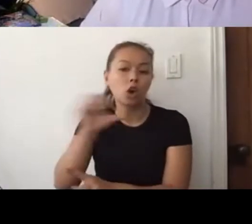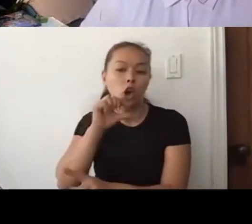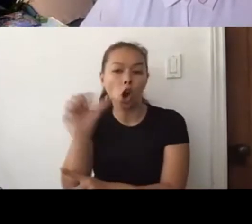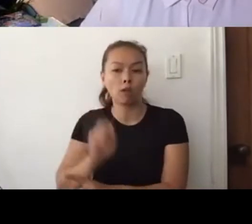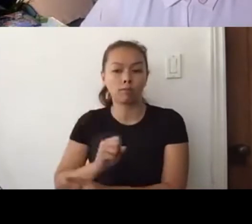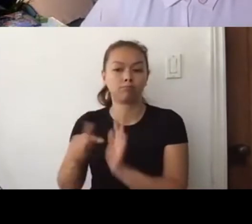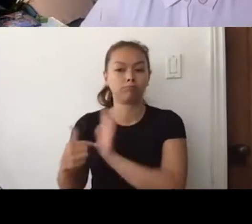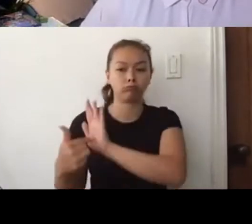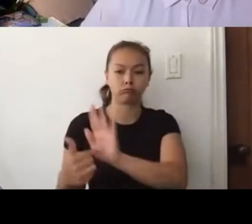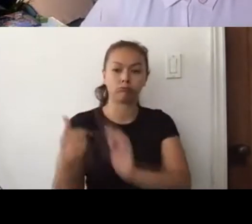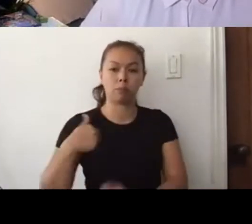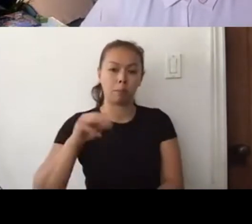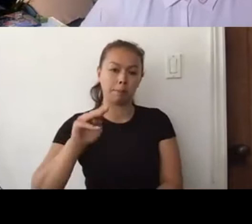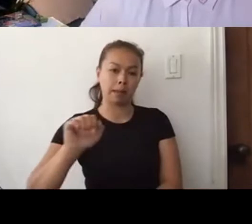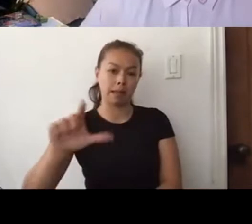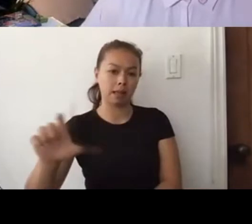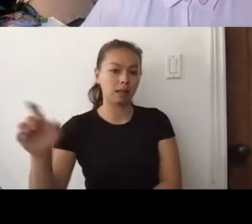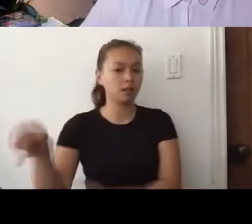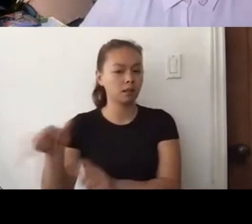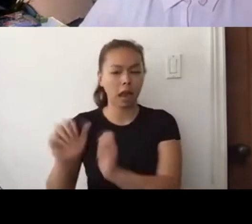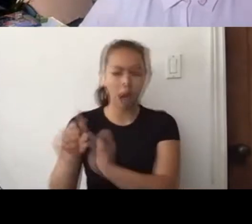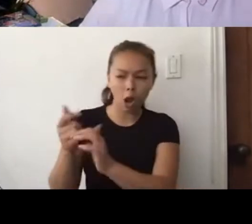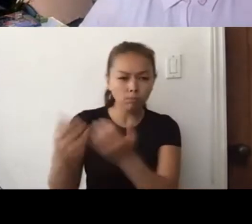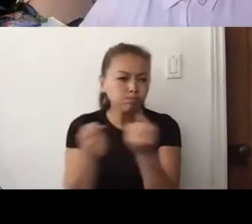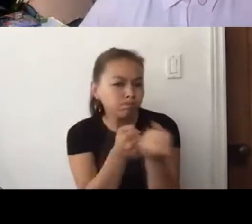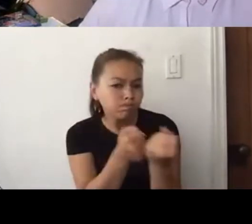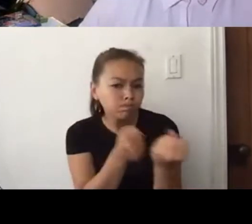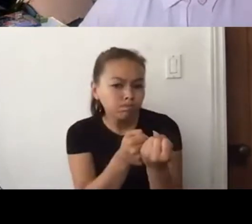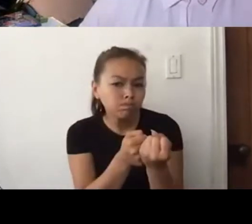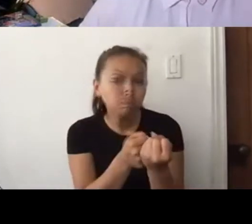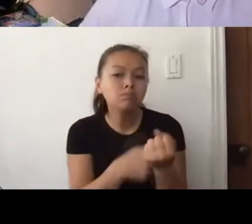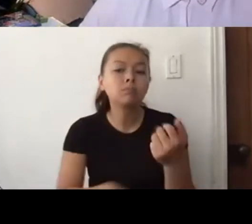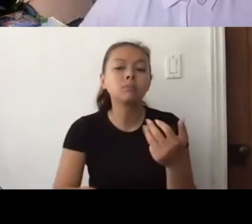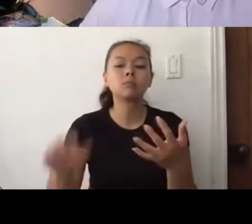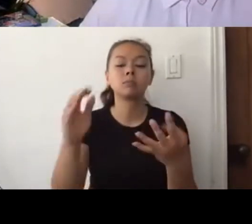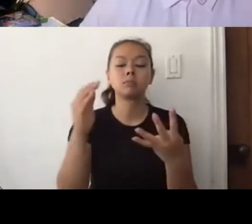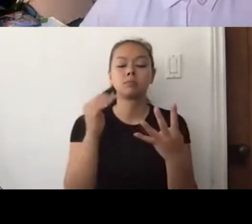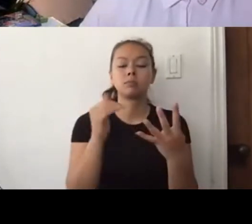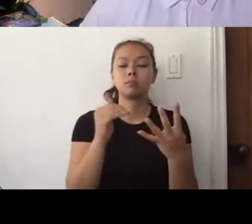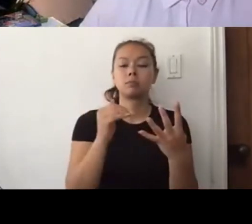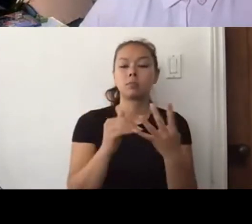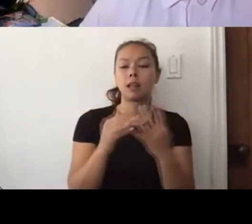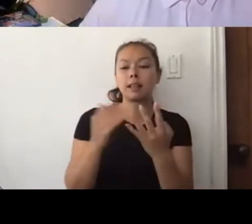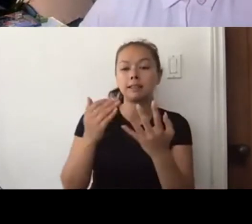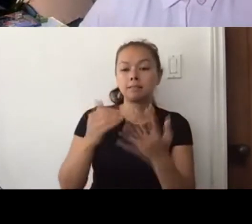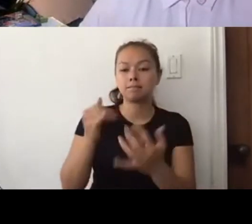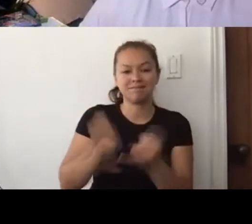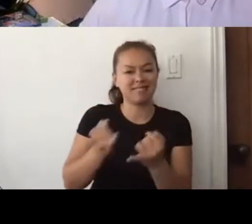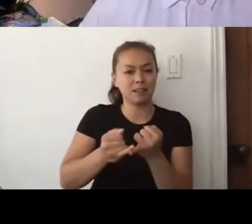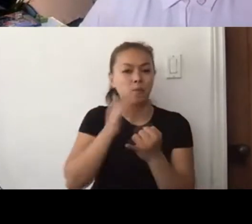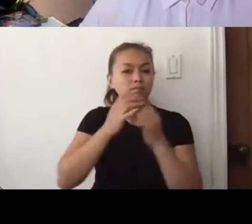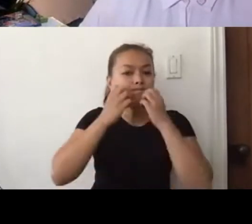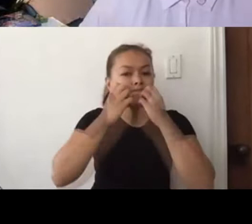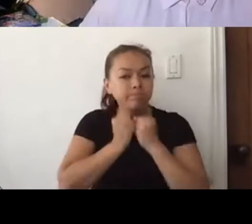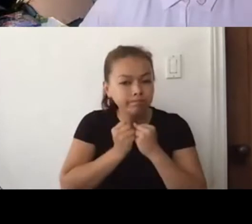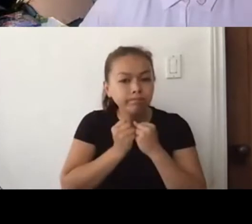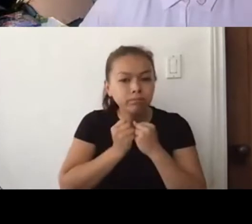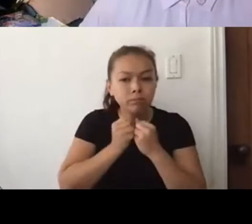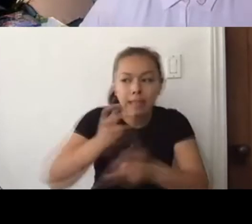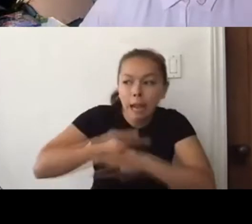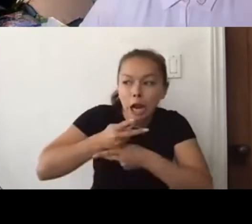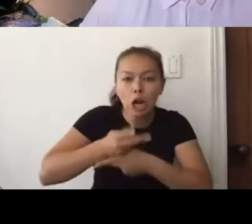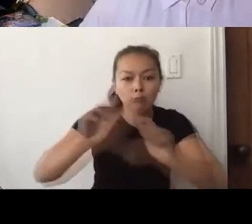we move on to questions from the audience today. Another piece of our conversation is making sure we have